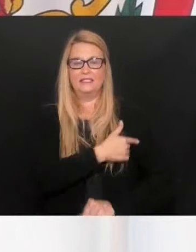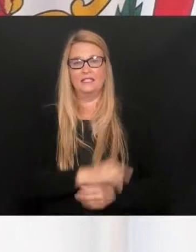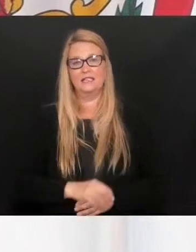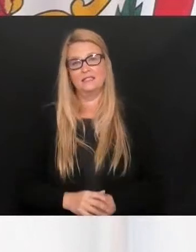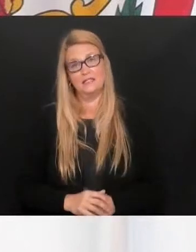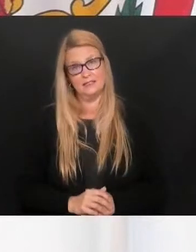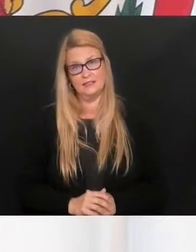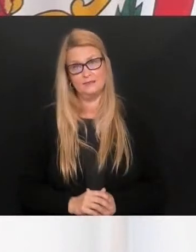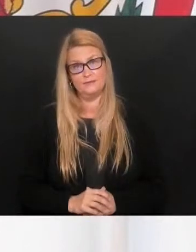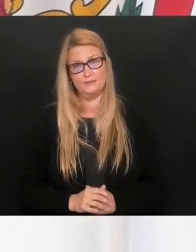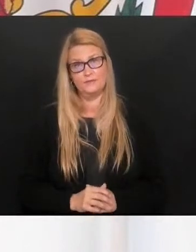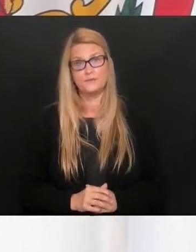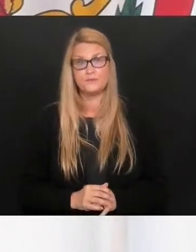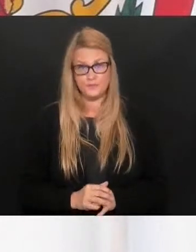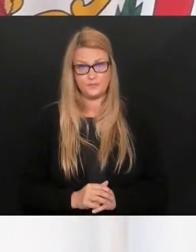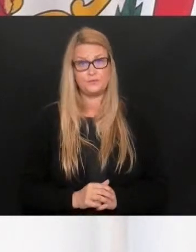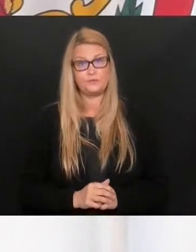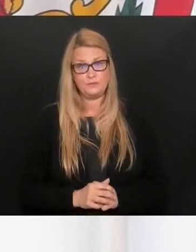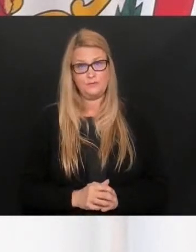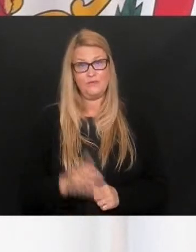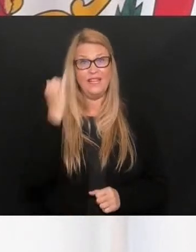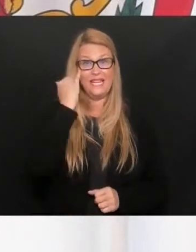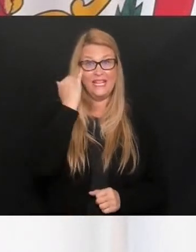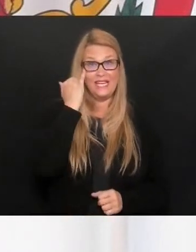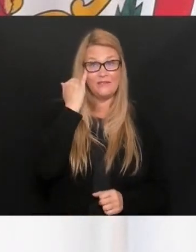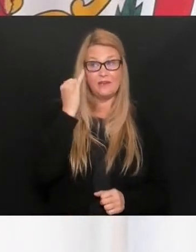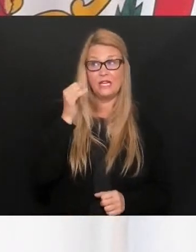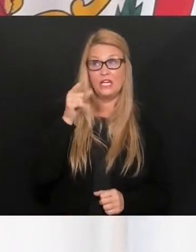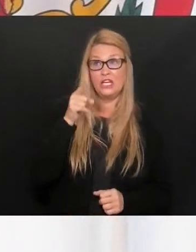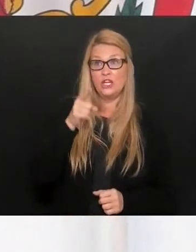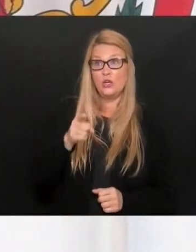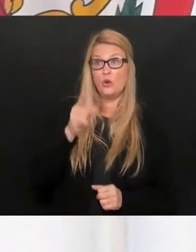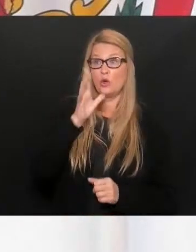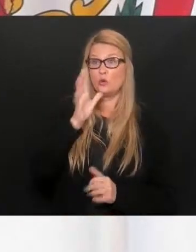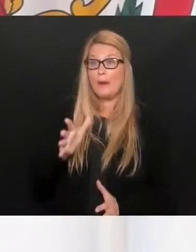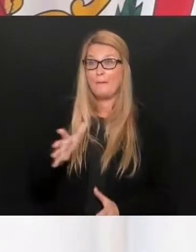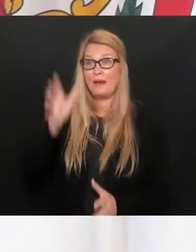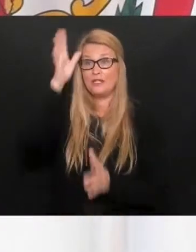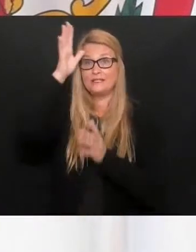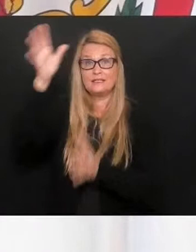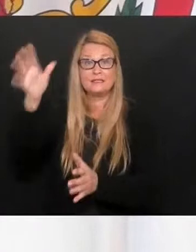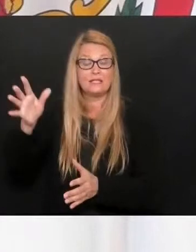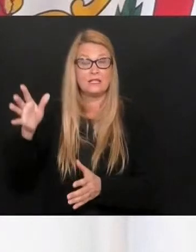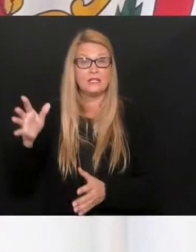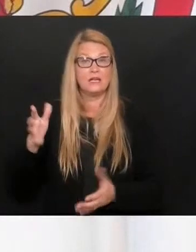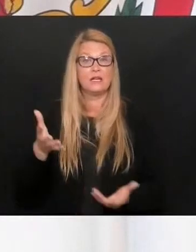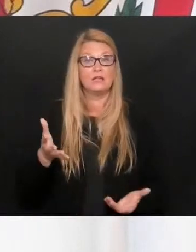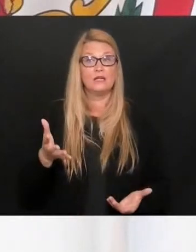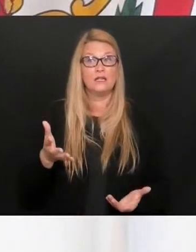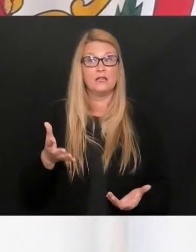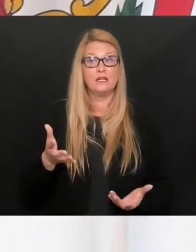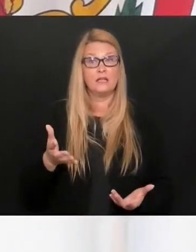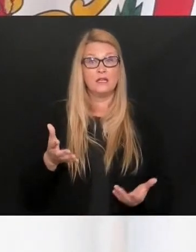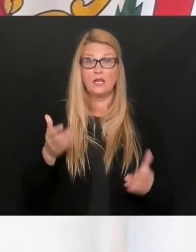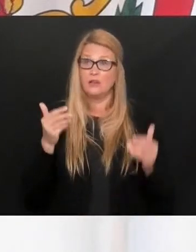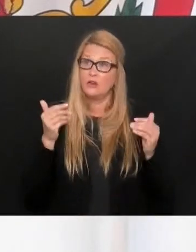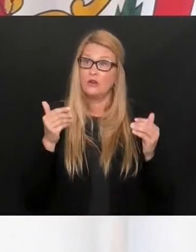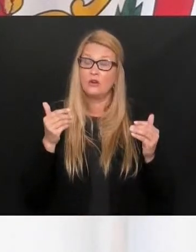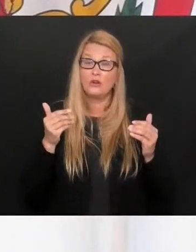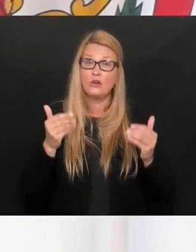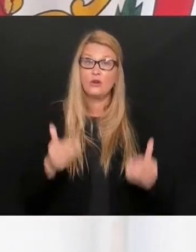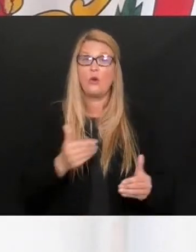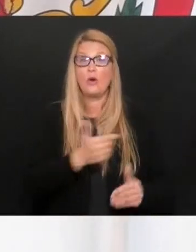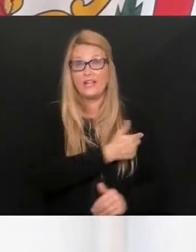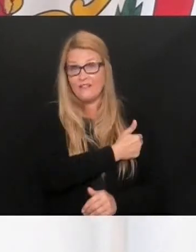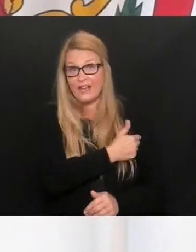tell everybody, listen, if your grandmas and your granddads and everything else like that have gone to get vaccinated and everything,